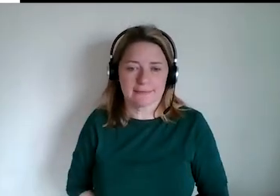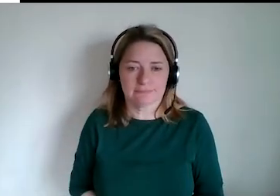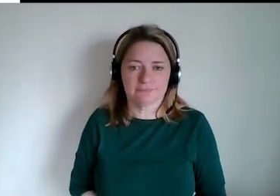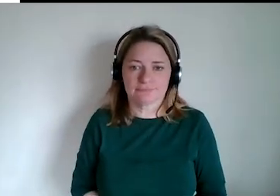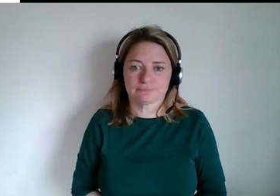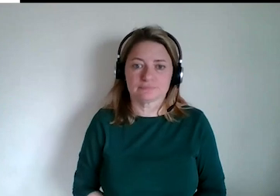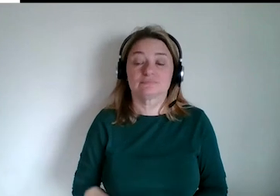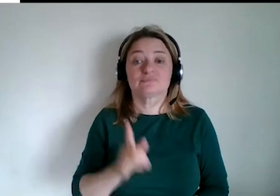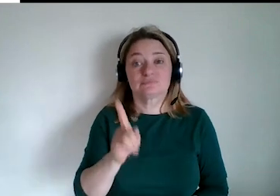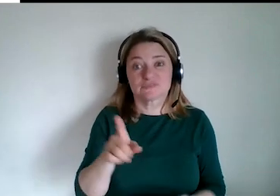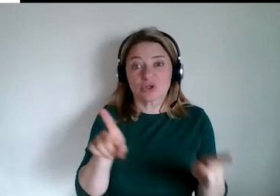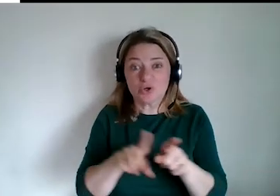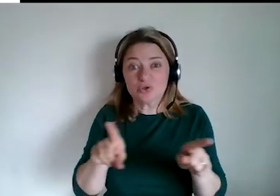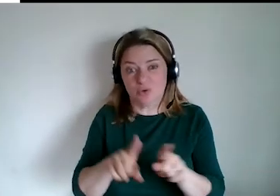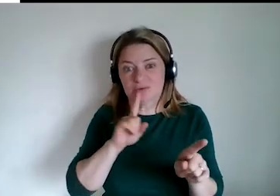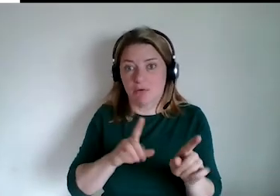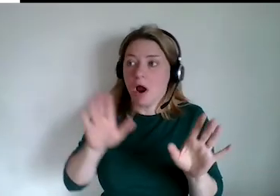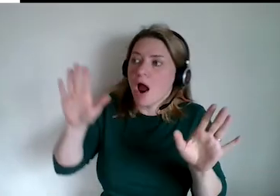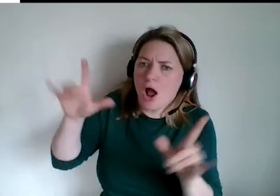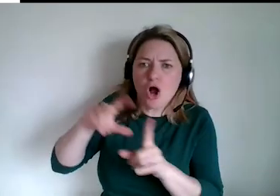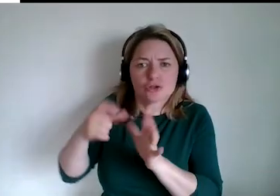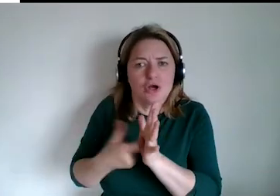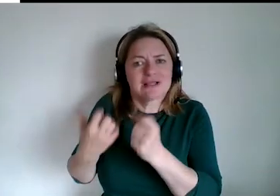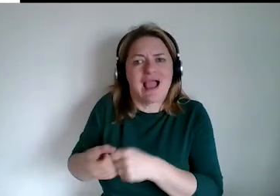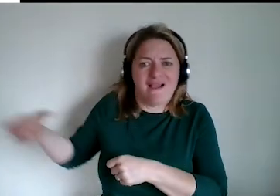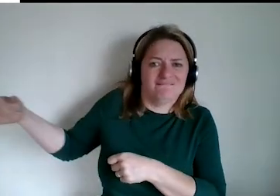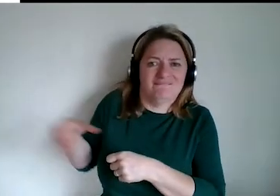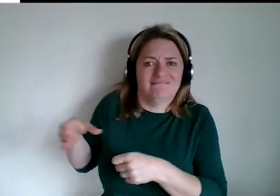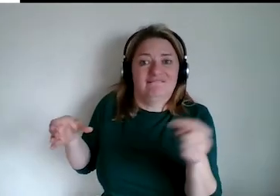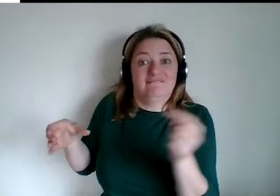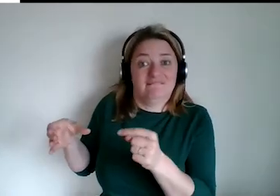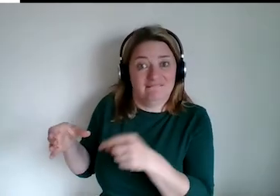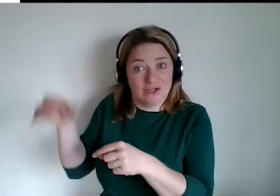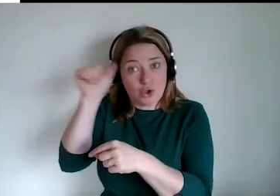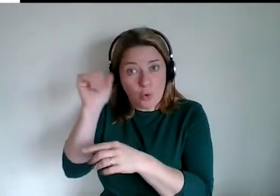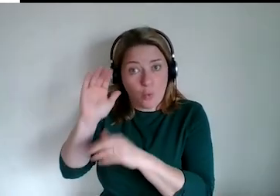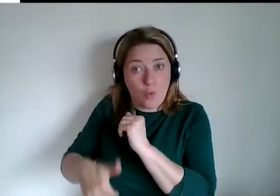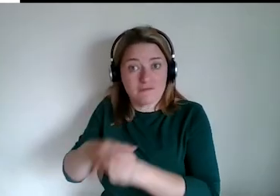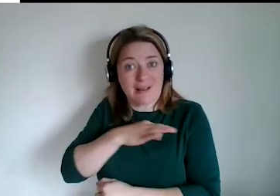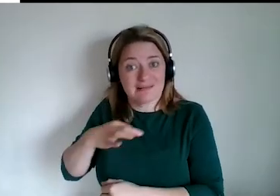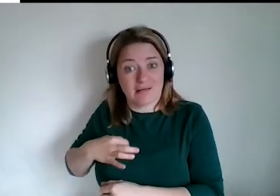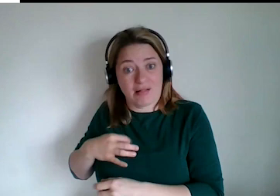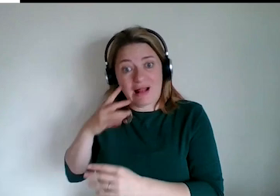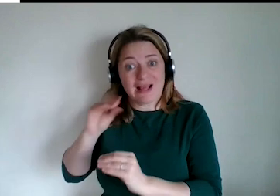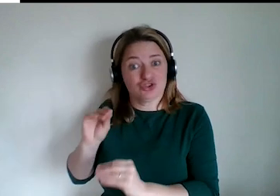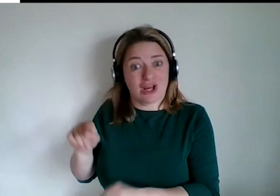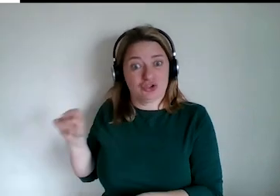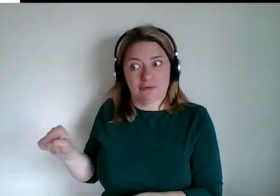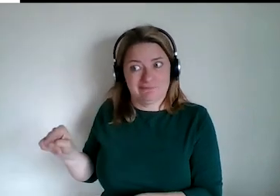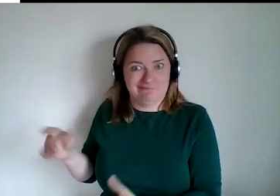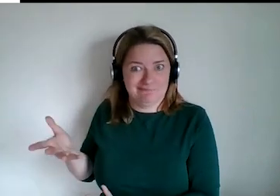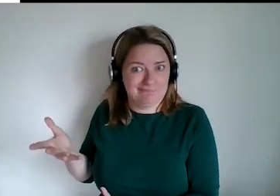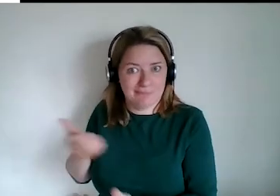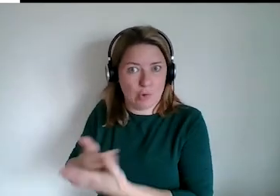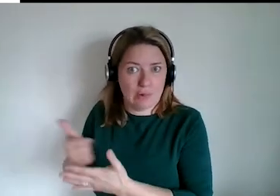also sometimes we get people where they just involve a doctor and they think, well, that's someone who knows about medical workforce, medical education. And